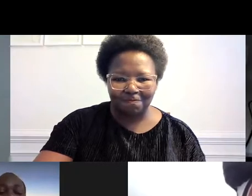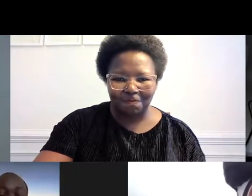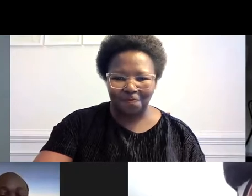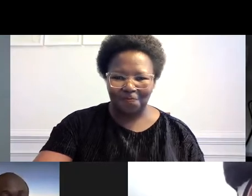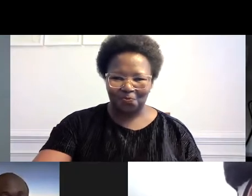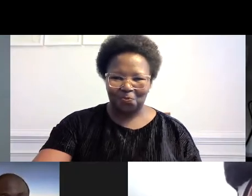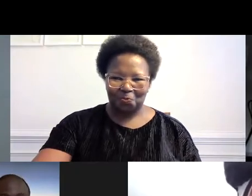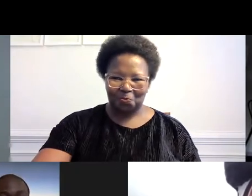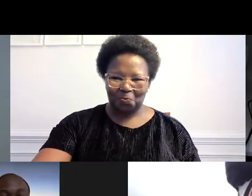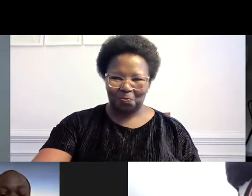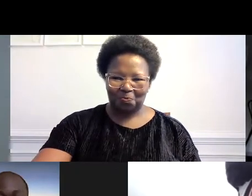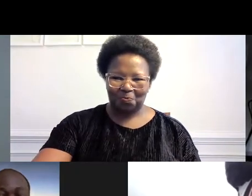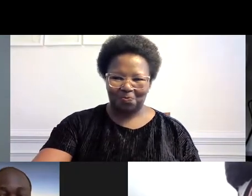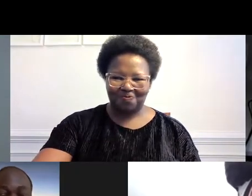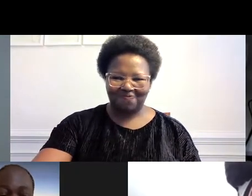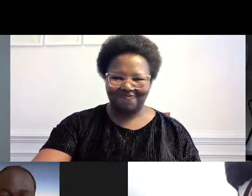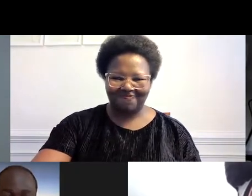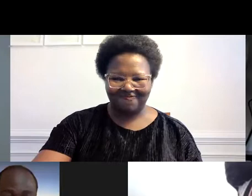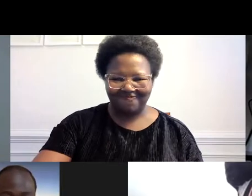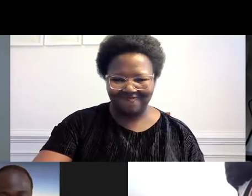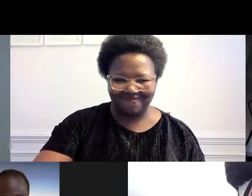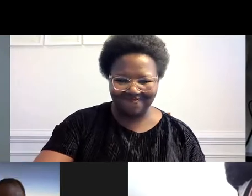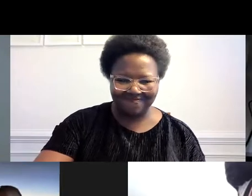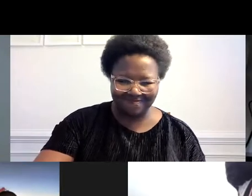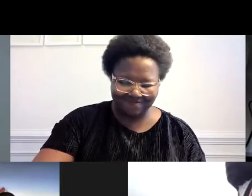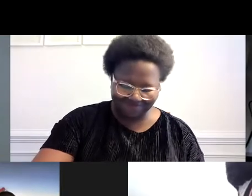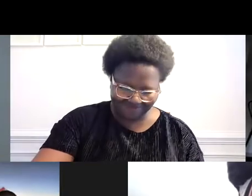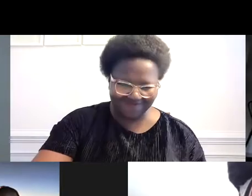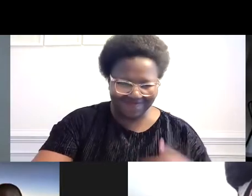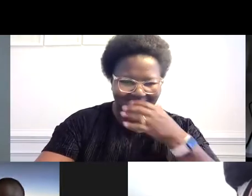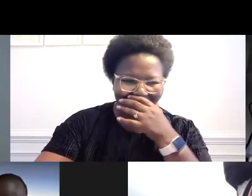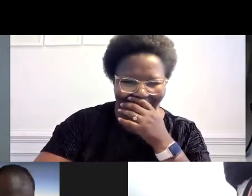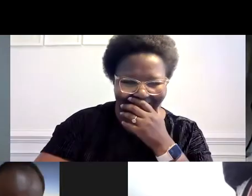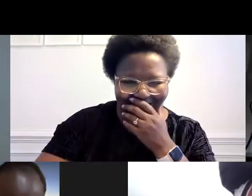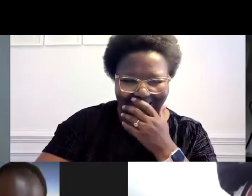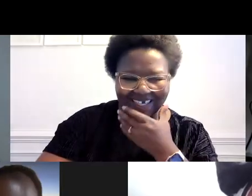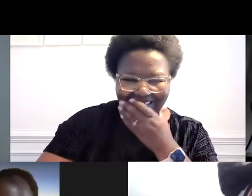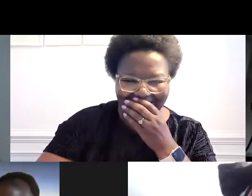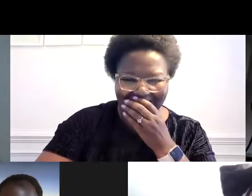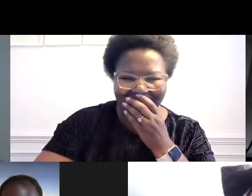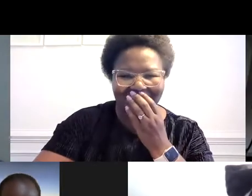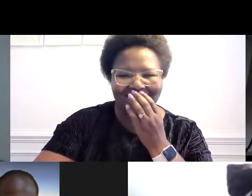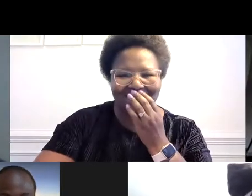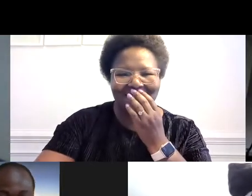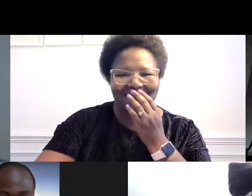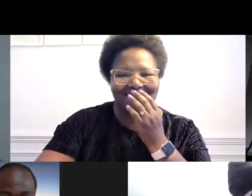Thank you so much, Ashley. Yes, so you'll be our reporter. Yes, yes.